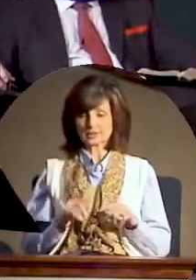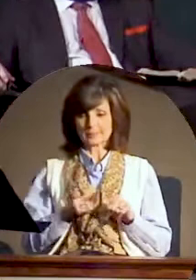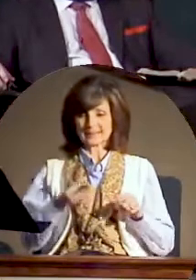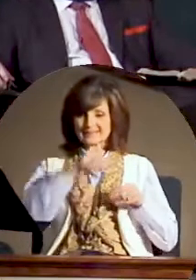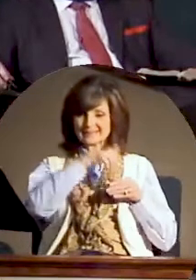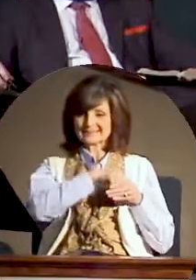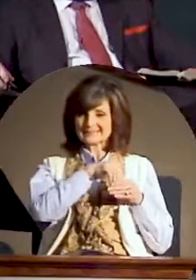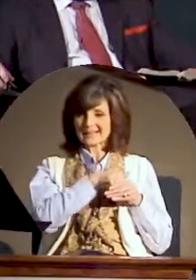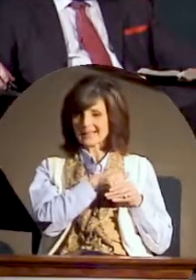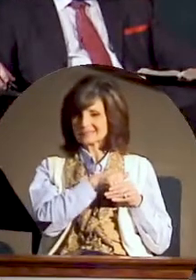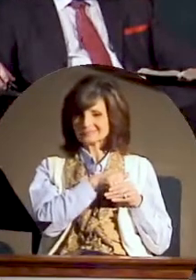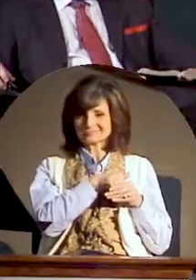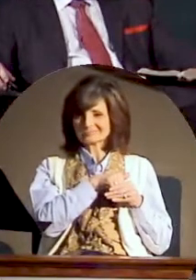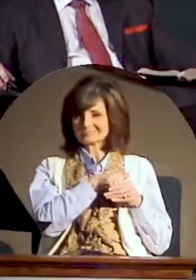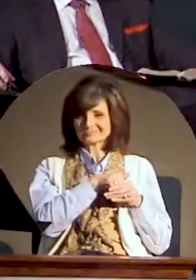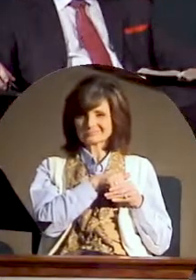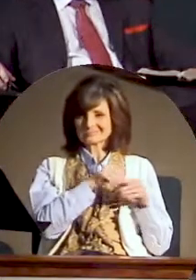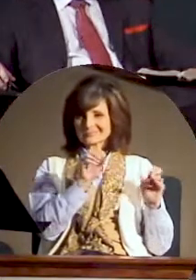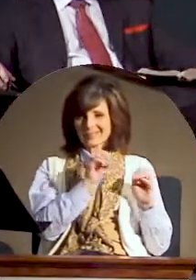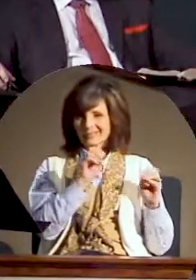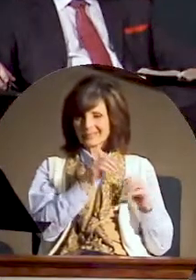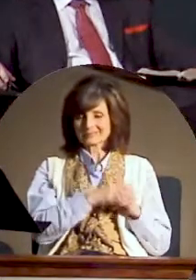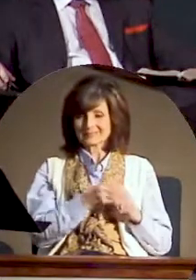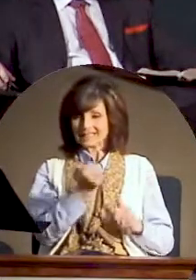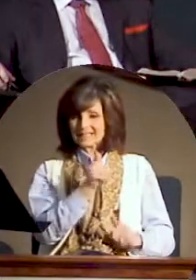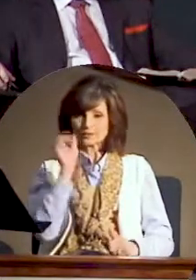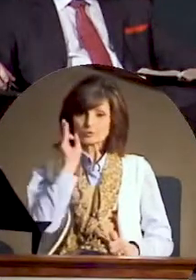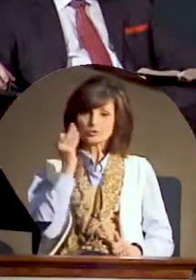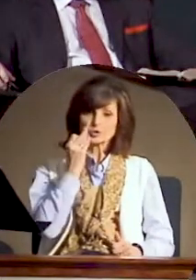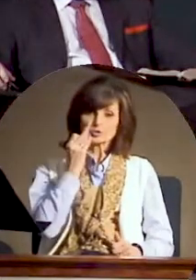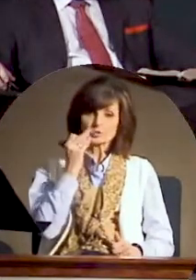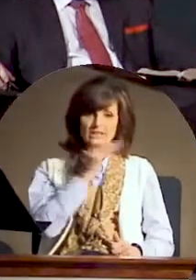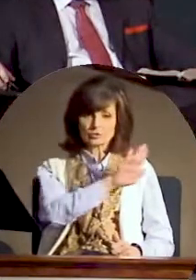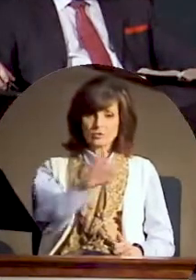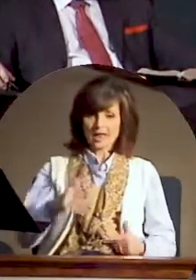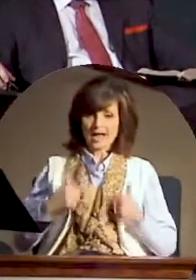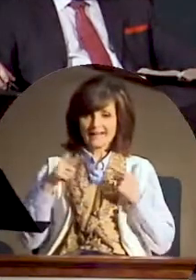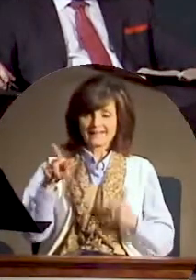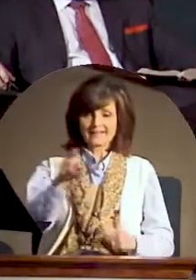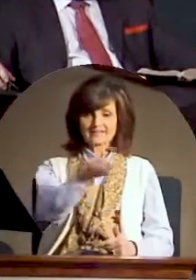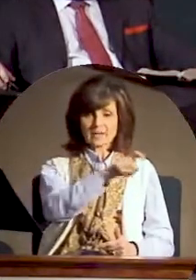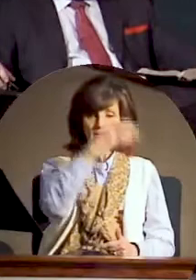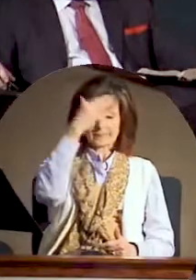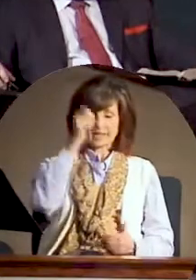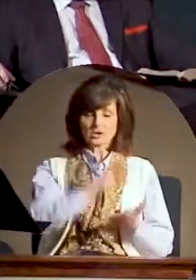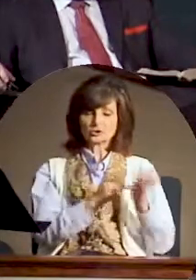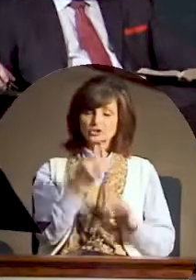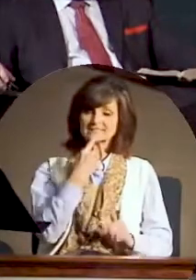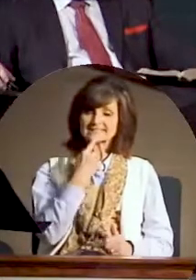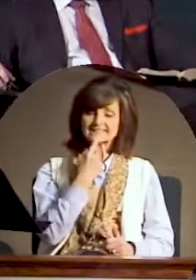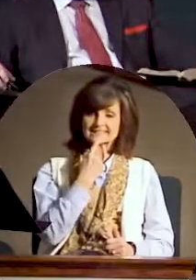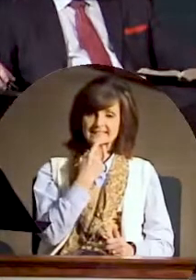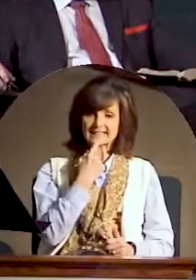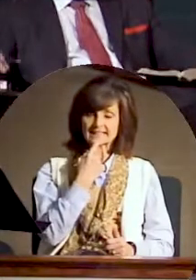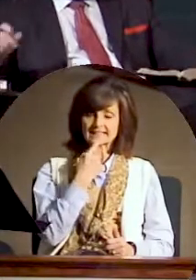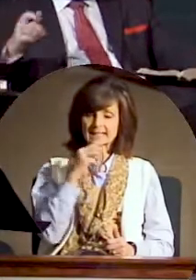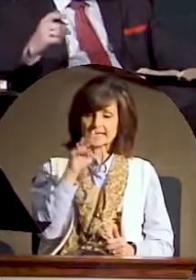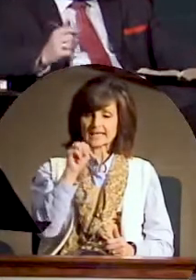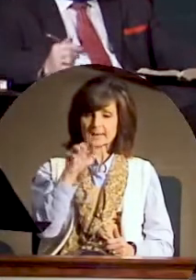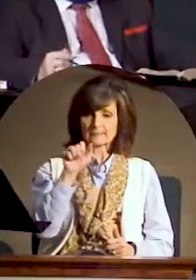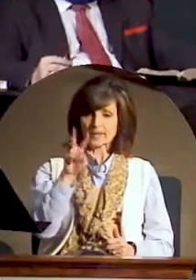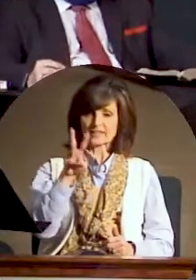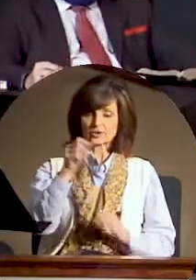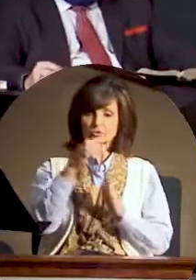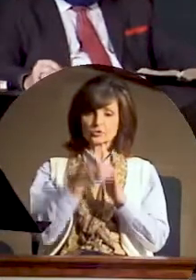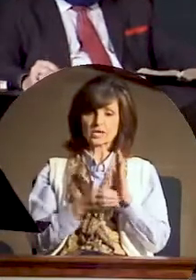real litmus test is there any fruit in your life? Because Jesus said this, in Matthew chapter